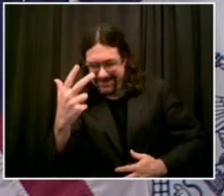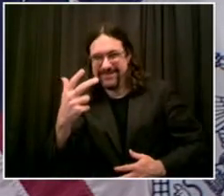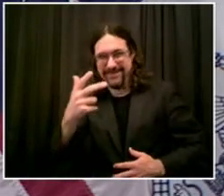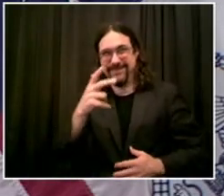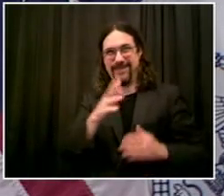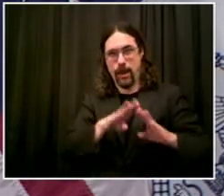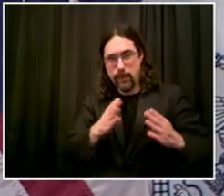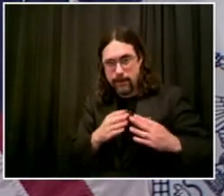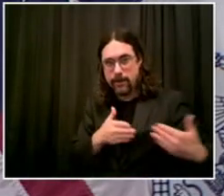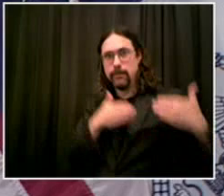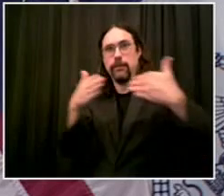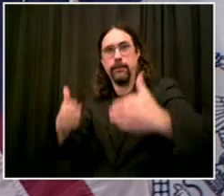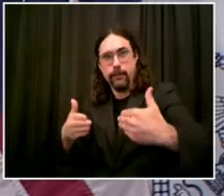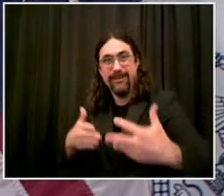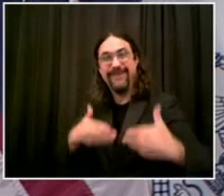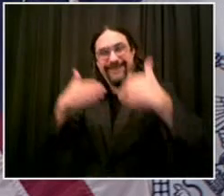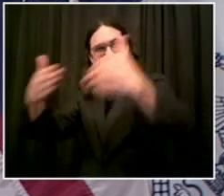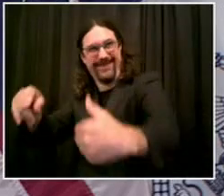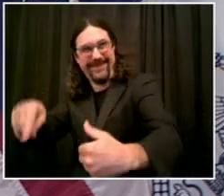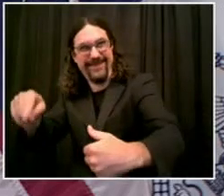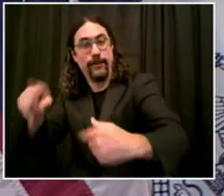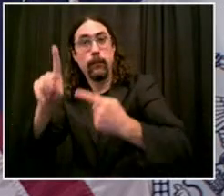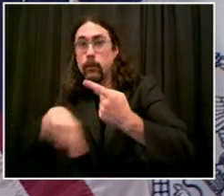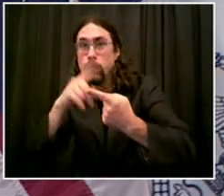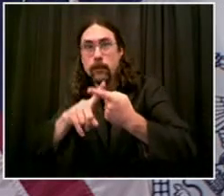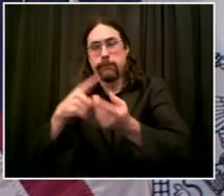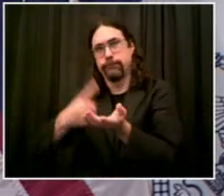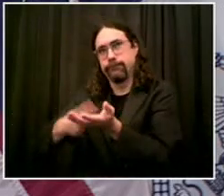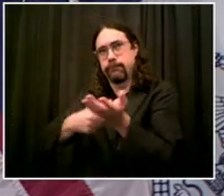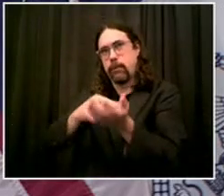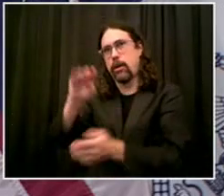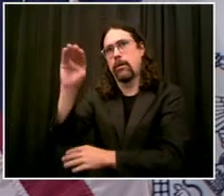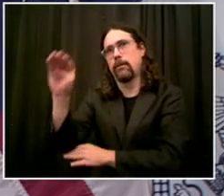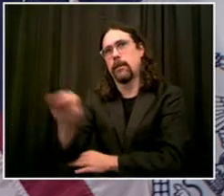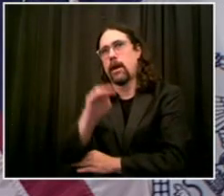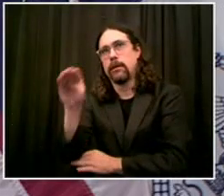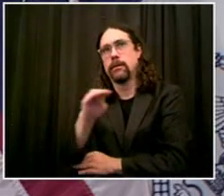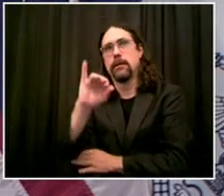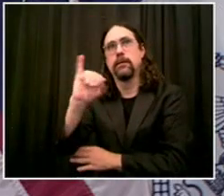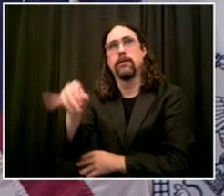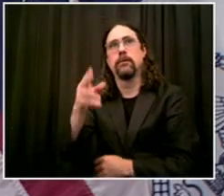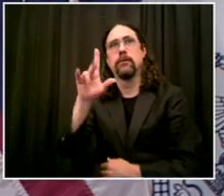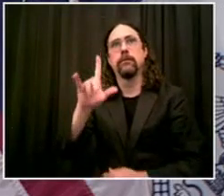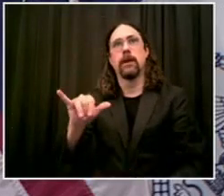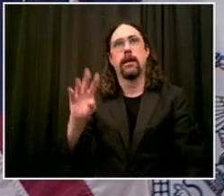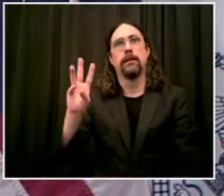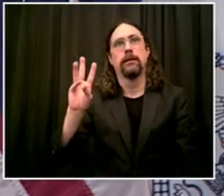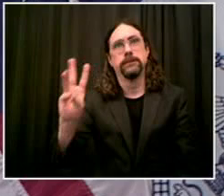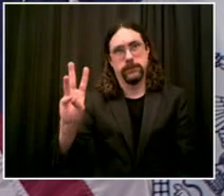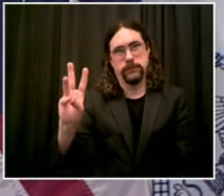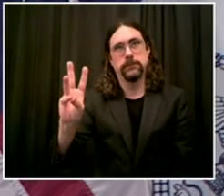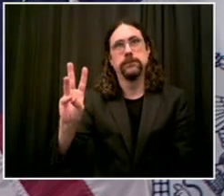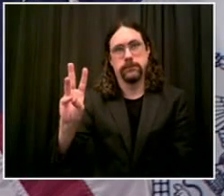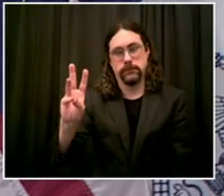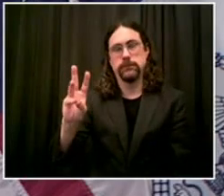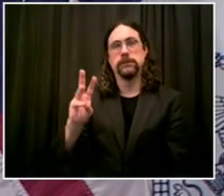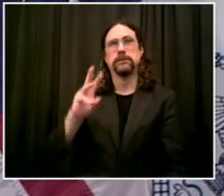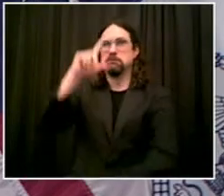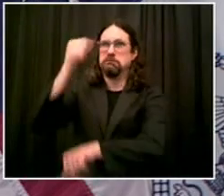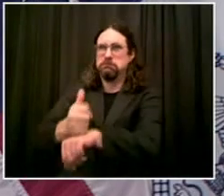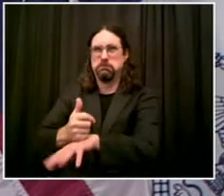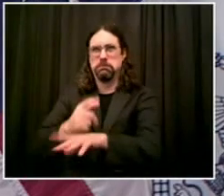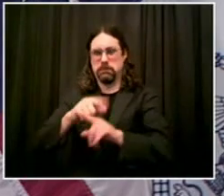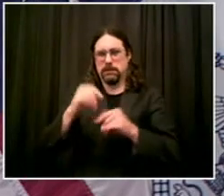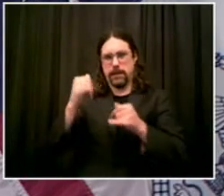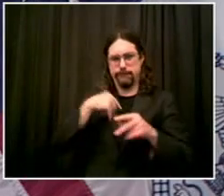progress. Now, we've got, obviously, a ways to go until Monday, July 6th. We're gonna be working closely with the state of New York to make the final decision